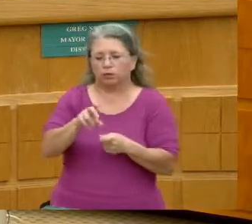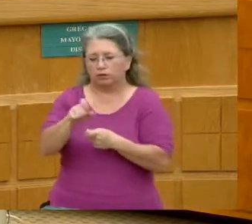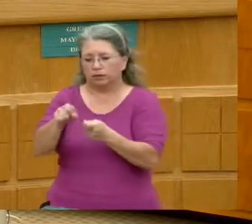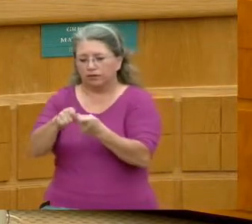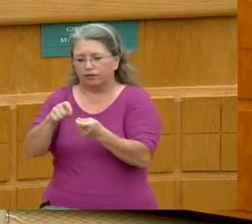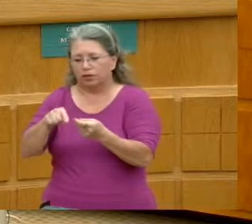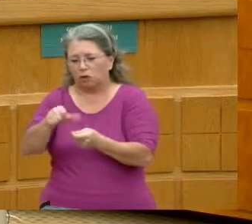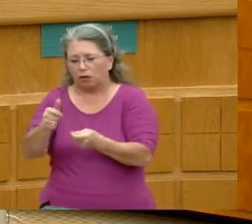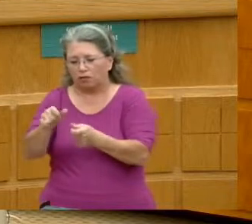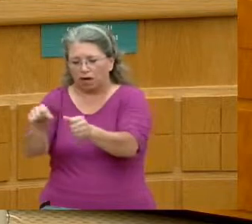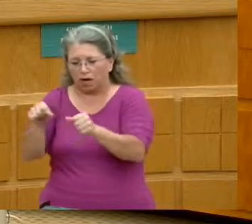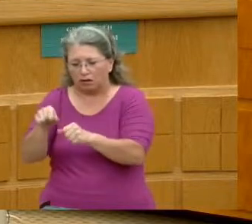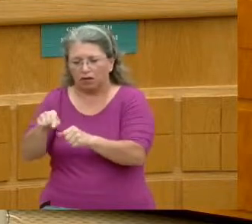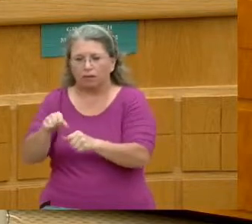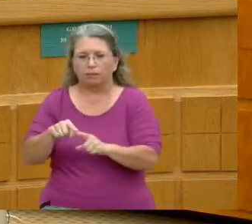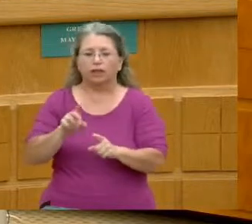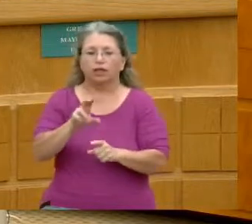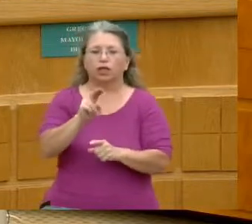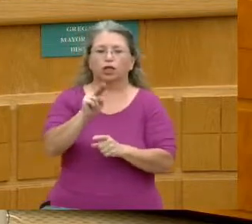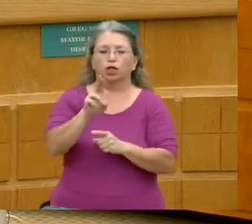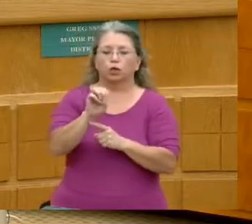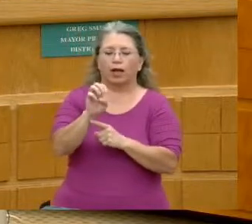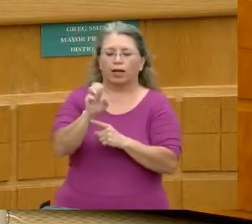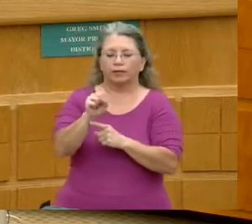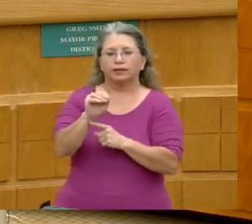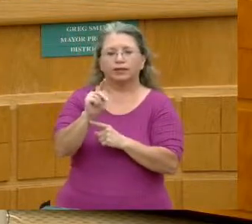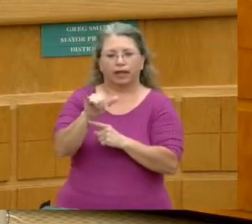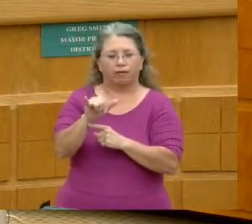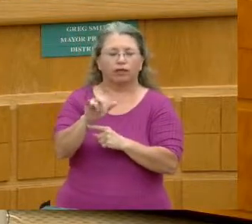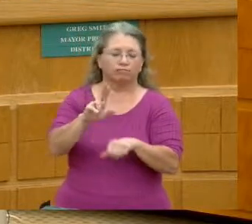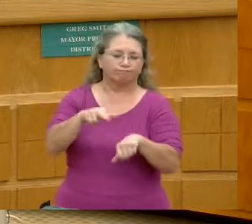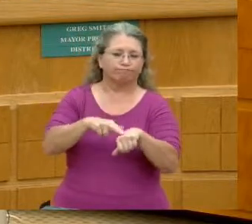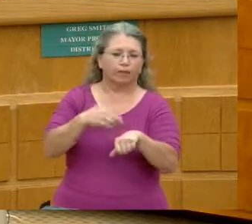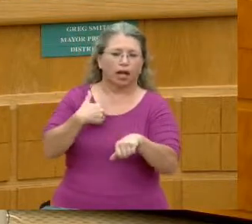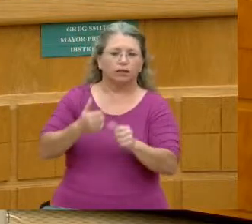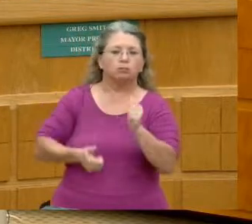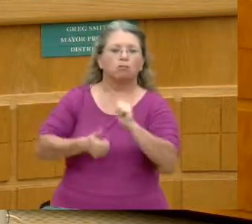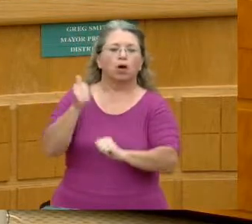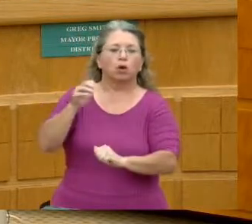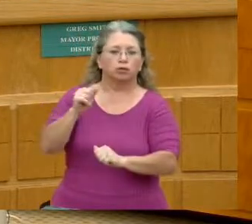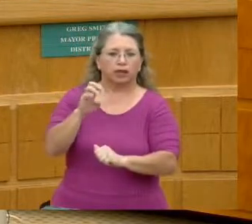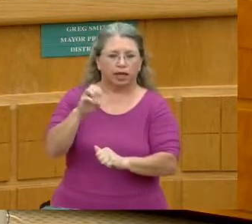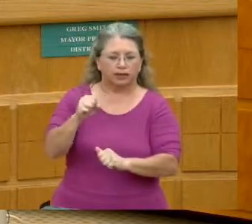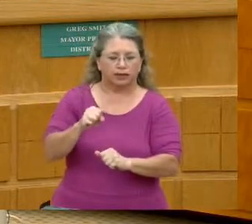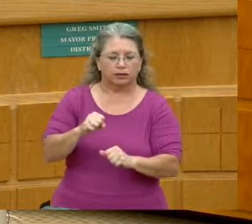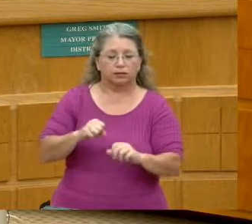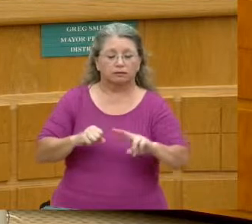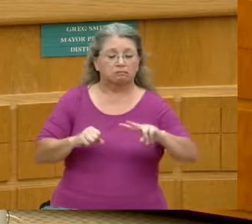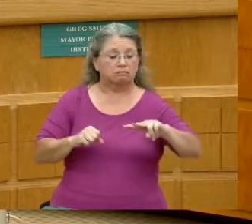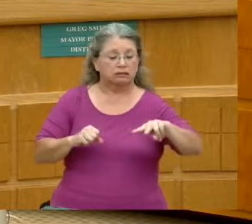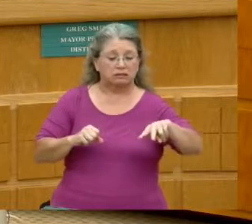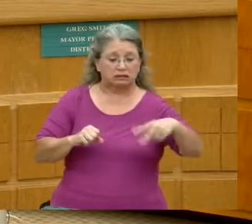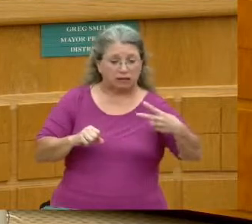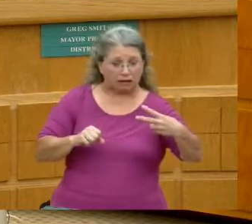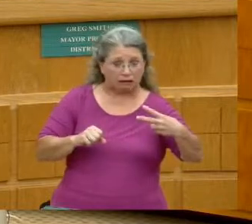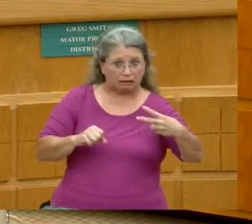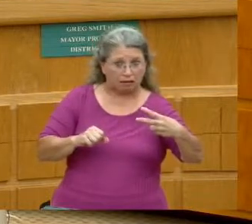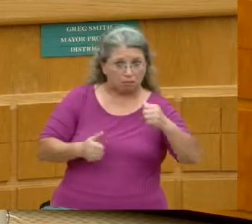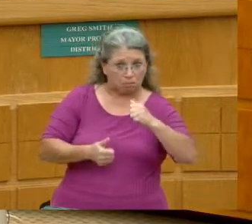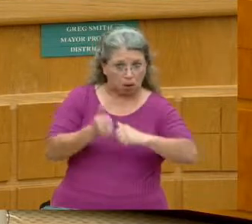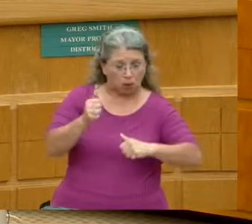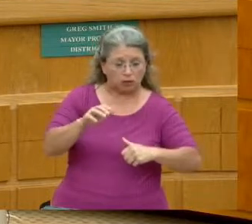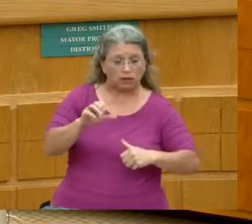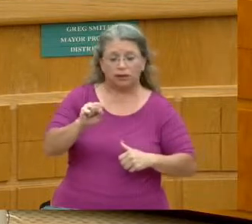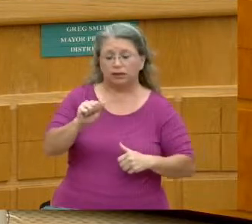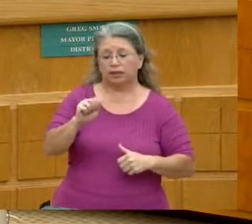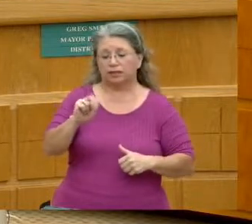Bend. Nueces County has the most cases overall, or has had the most cases, with San Patricio in a